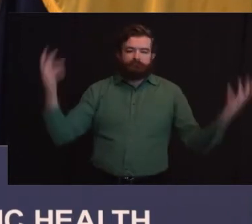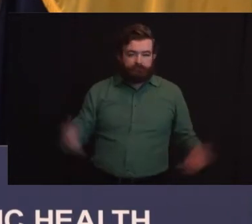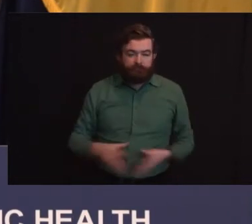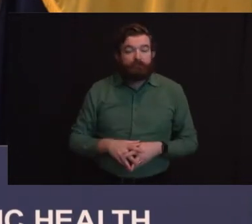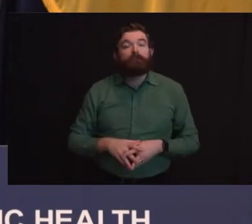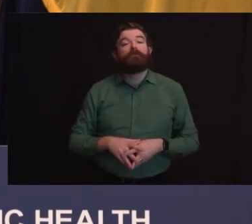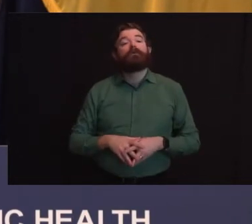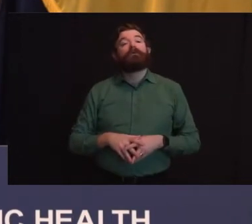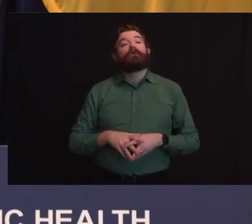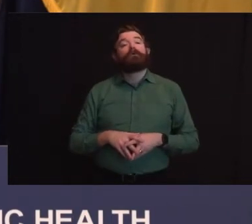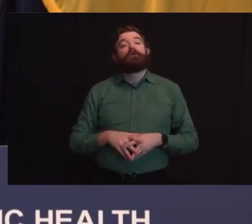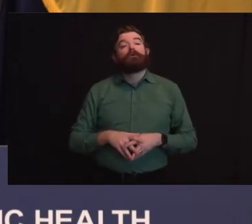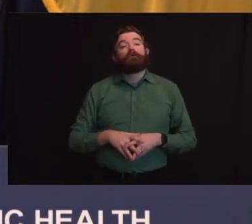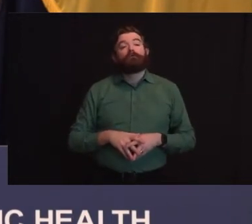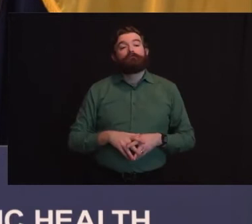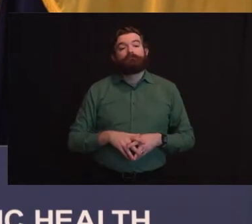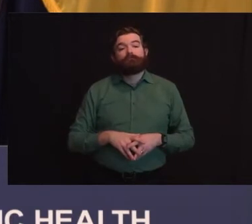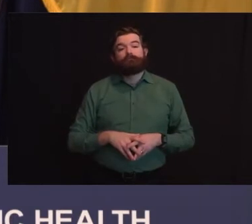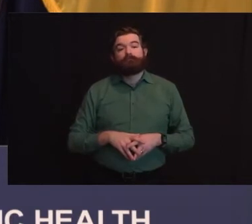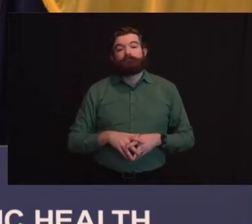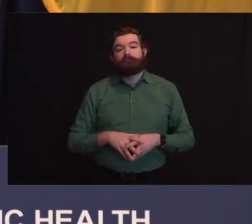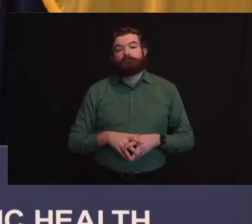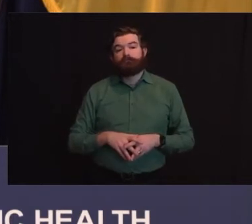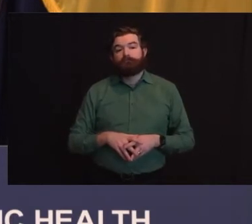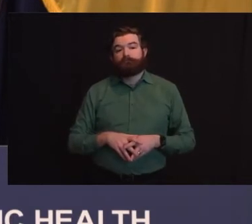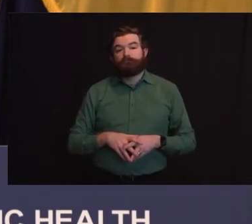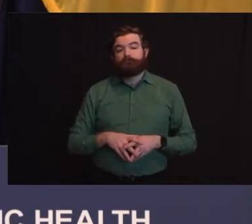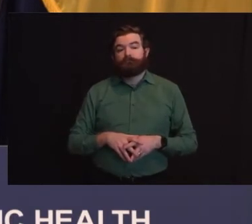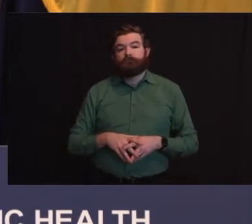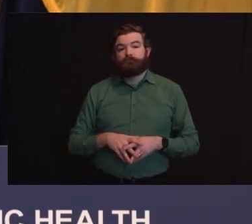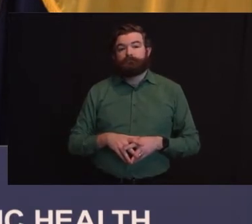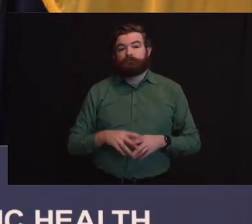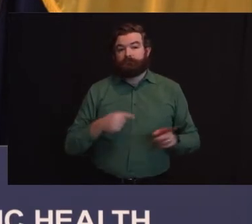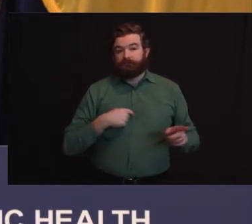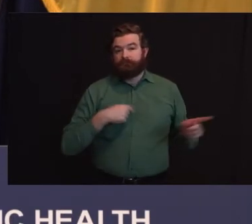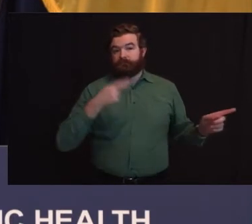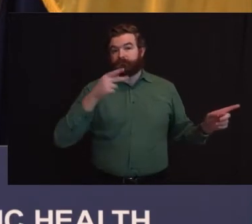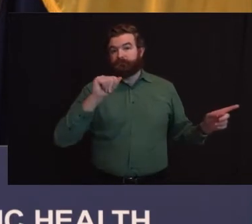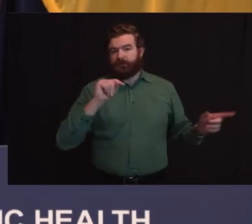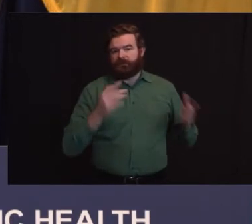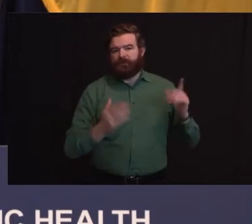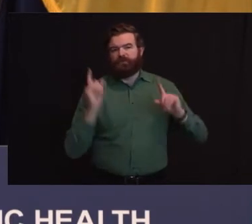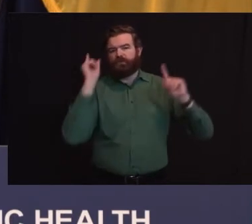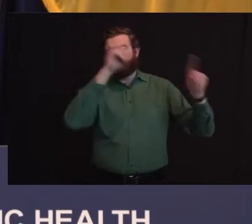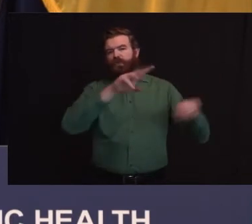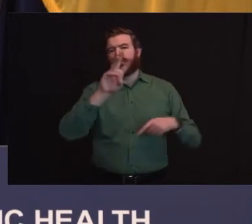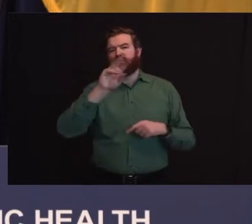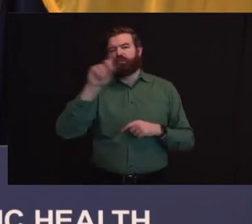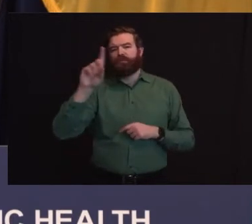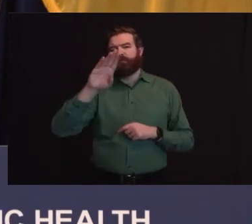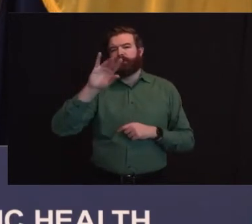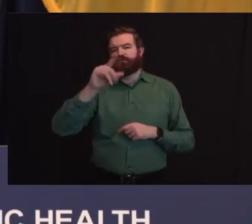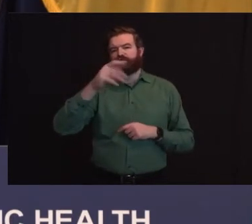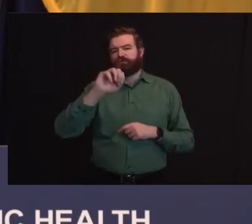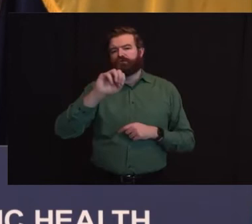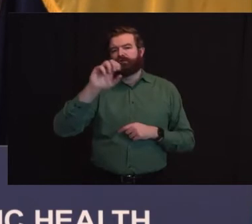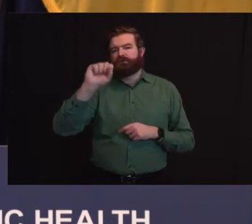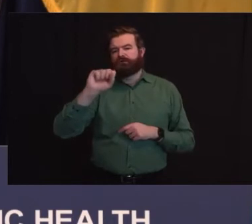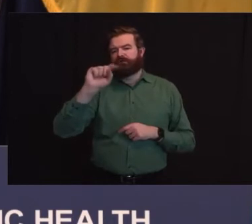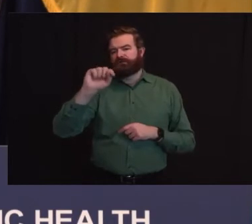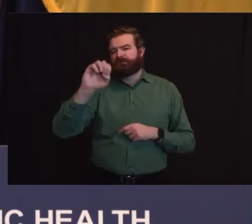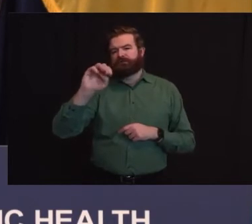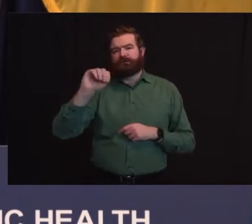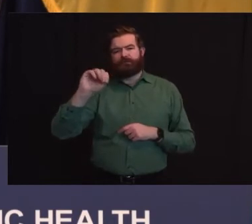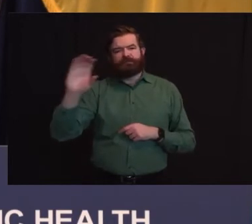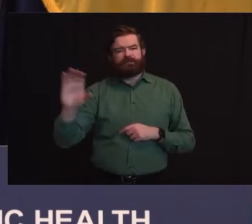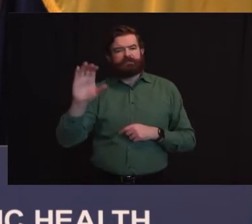seeing each other at the Stempsey in the Ford section of Woodbridge, as we usually do in these storms. But I think